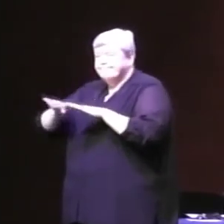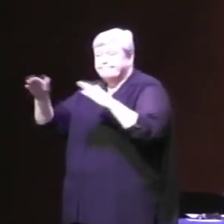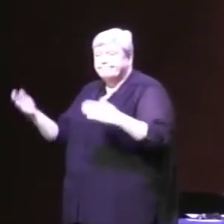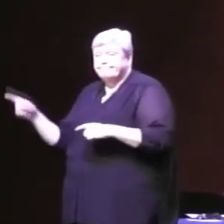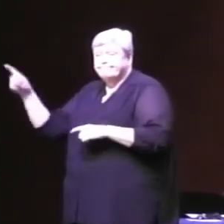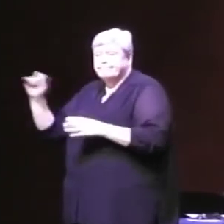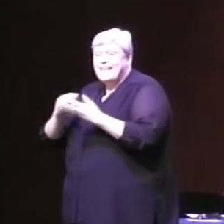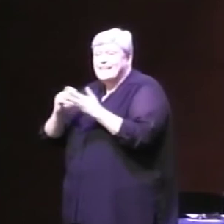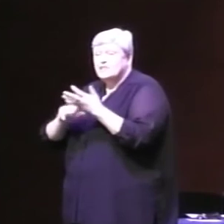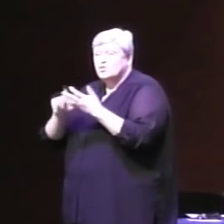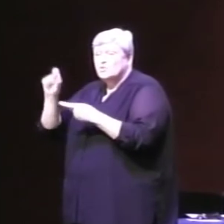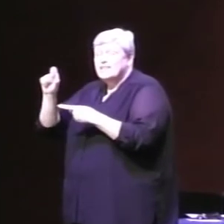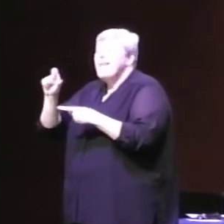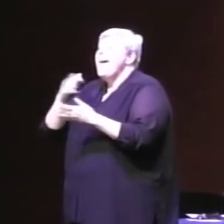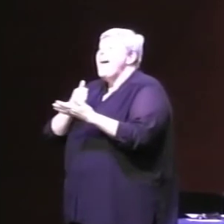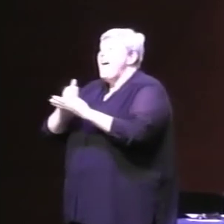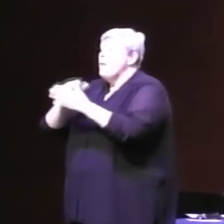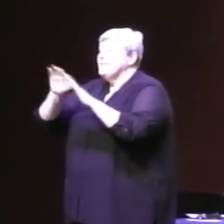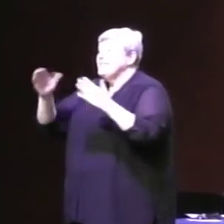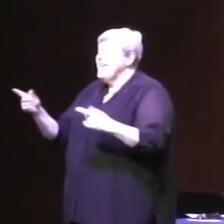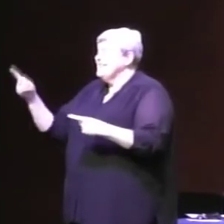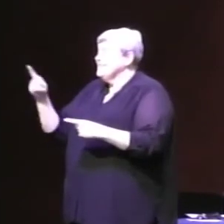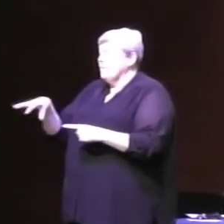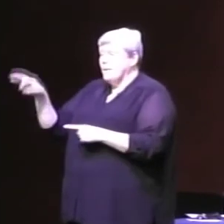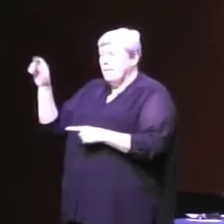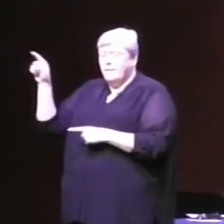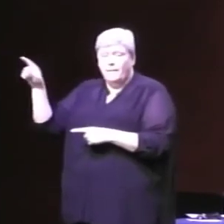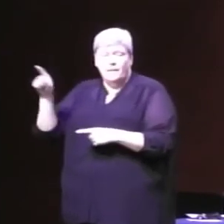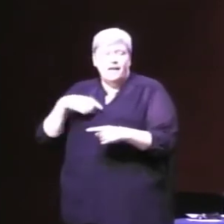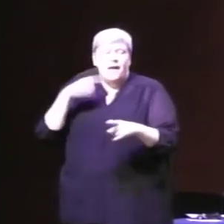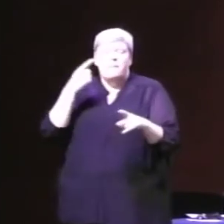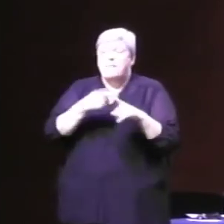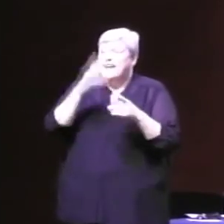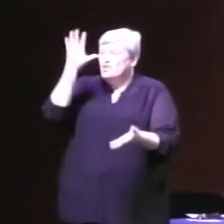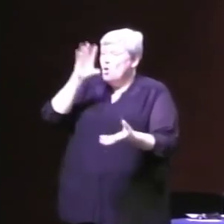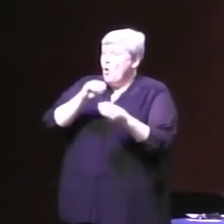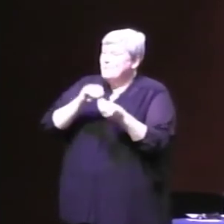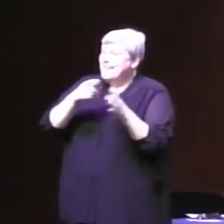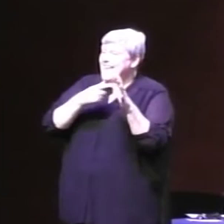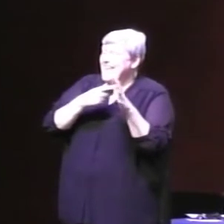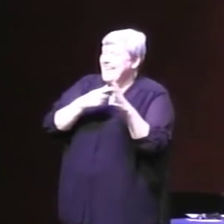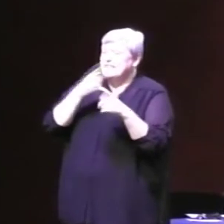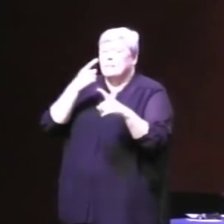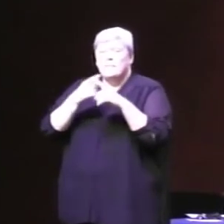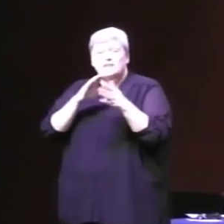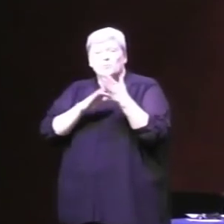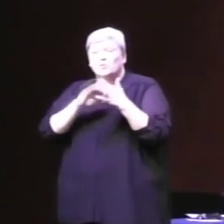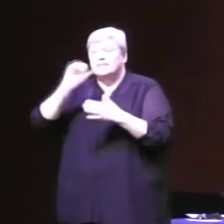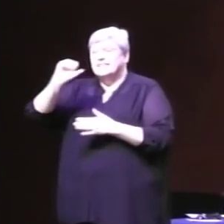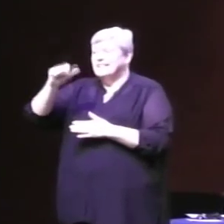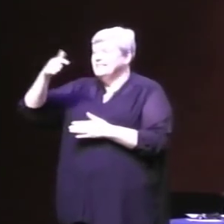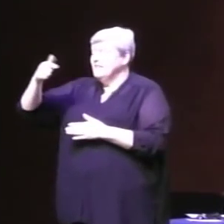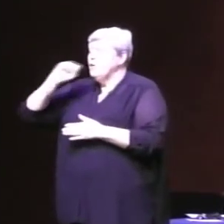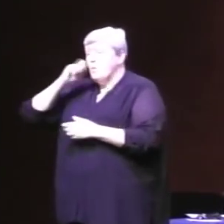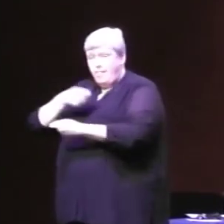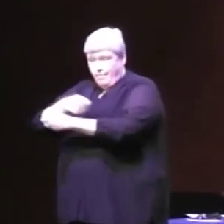desk. Emergency Composite A, covering emergency motions 6 and 7, will be distributed in due